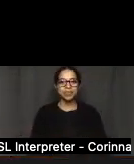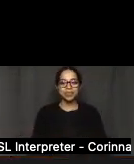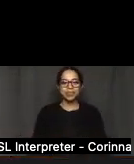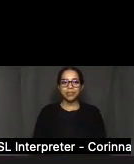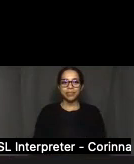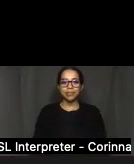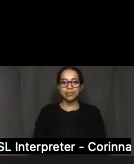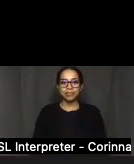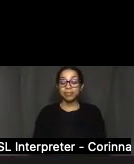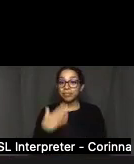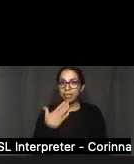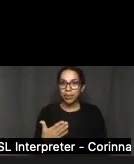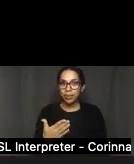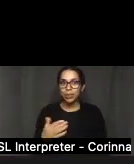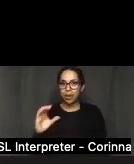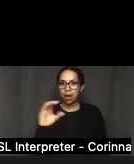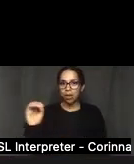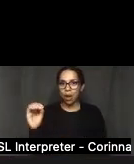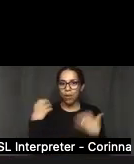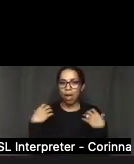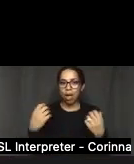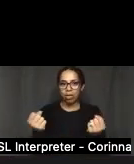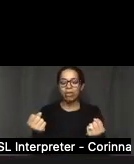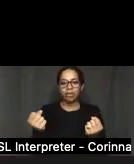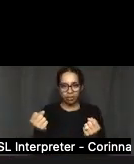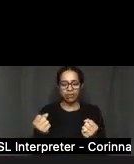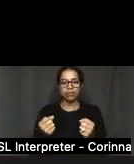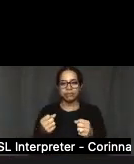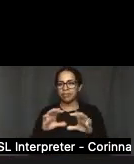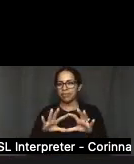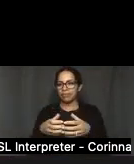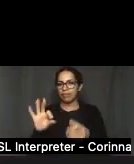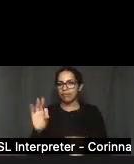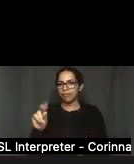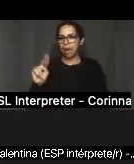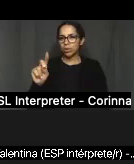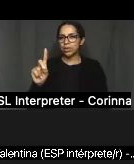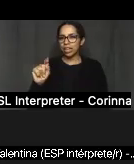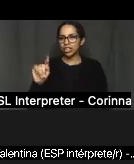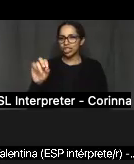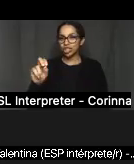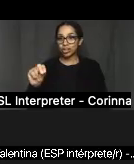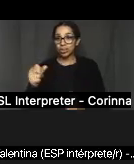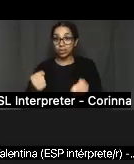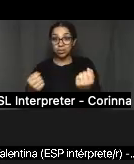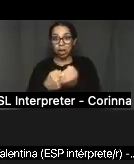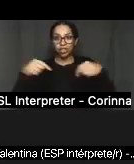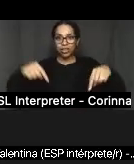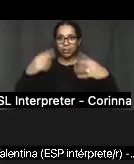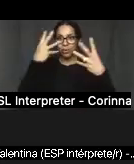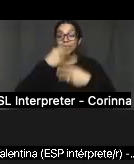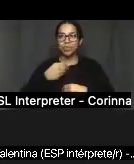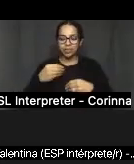thank you to the Colorado Health Foundation, who has not only sponsored this beautiful space, but also allows for us to really